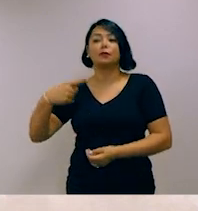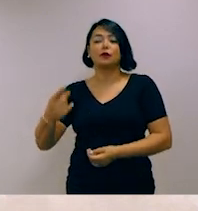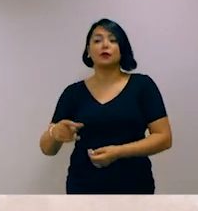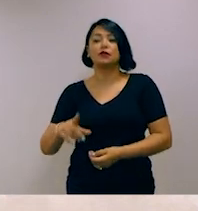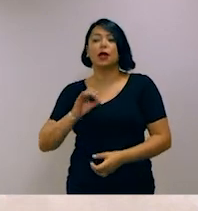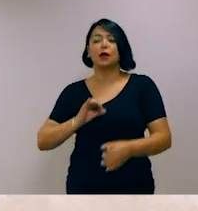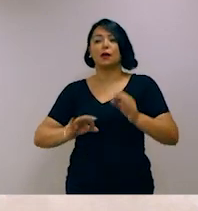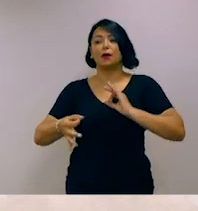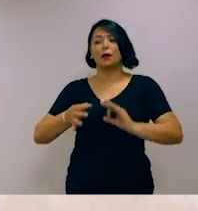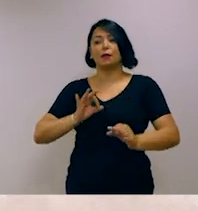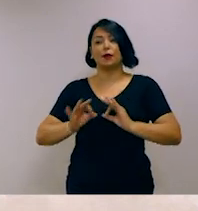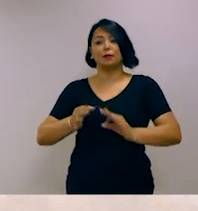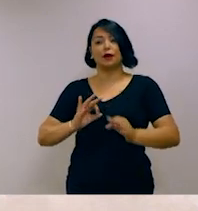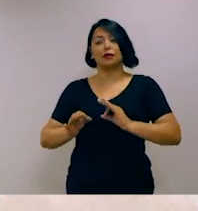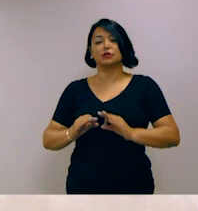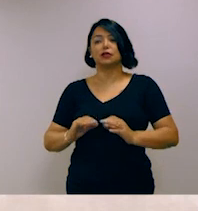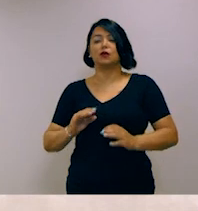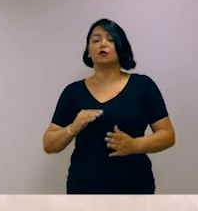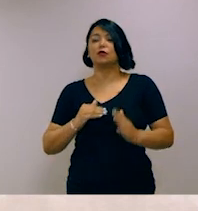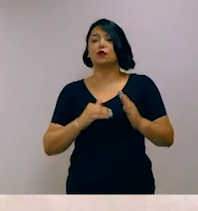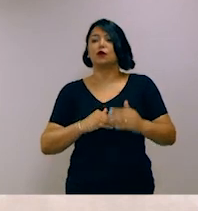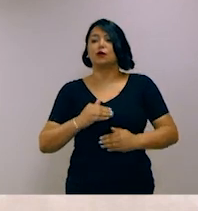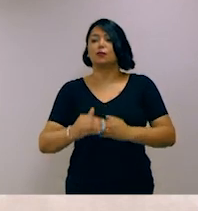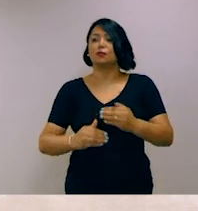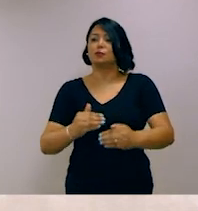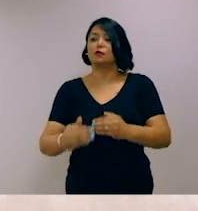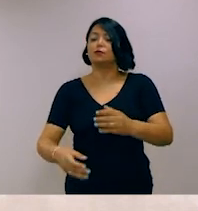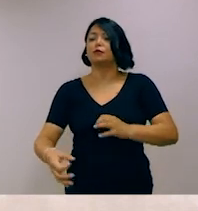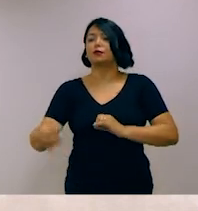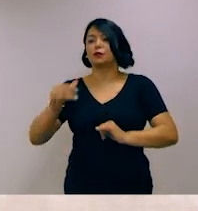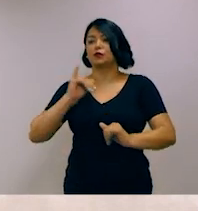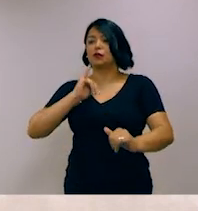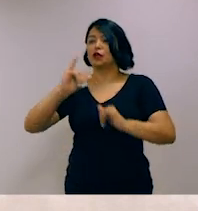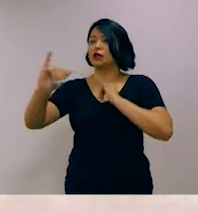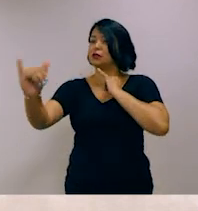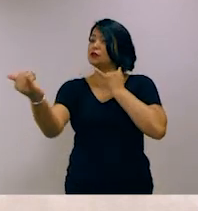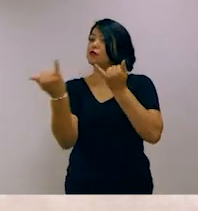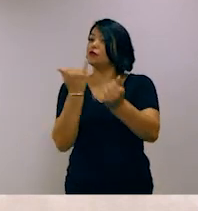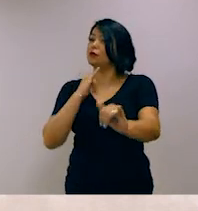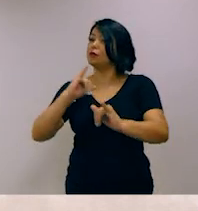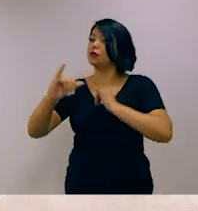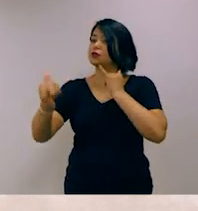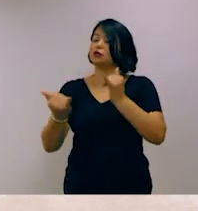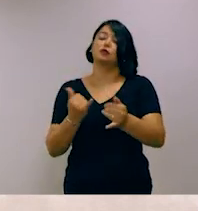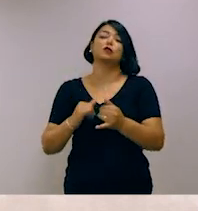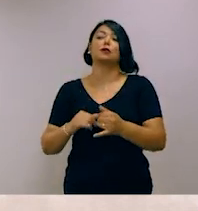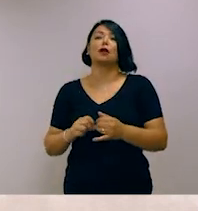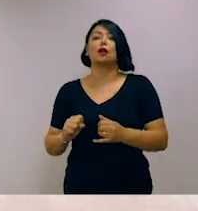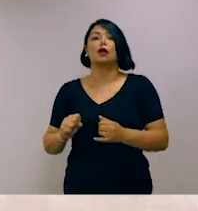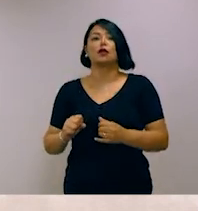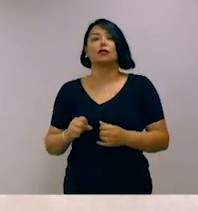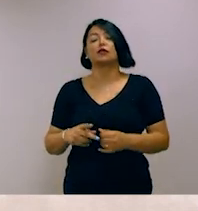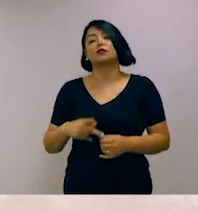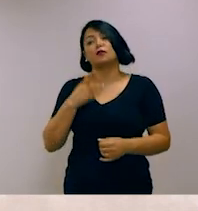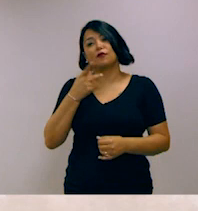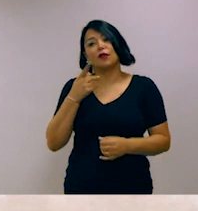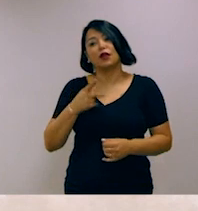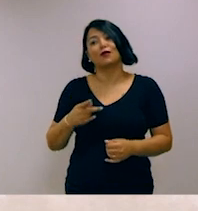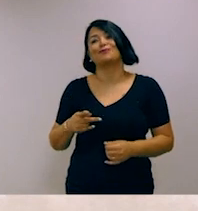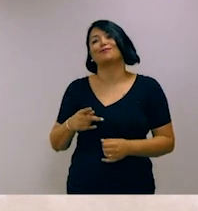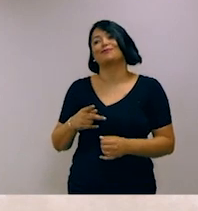after that, I have the preparation and the processing of these data. And as we are discussing